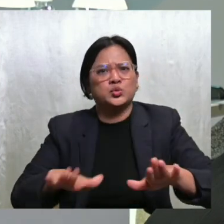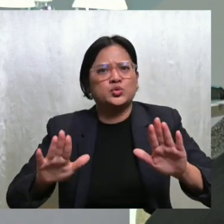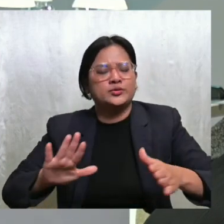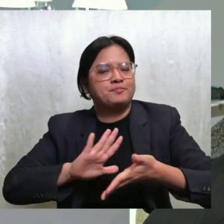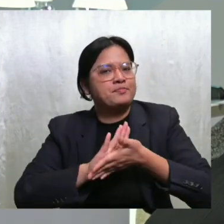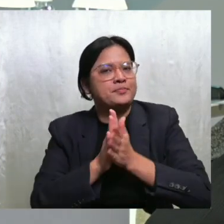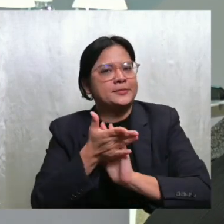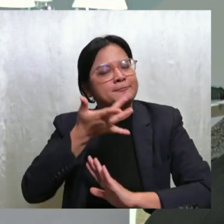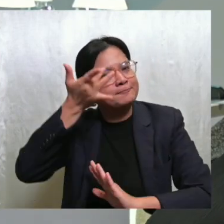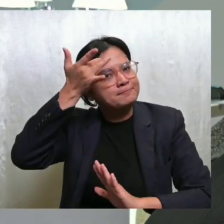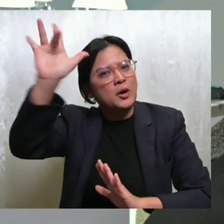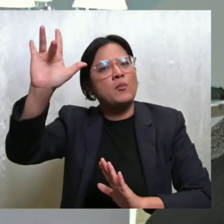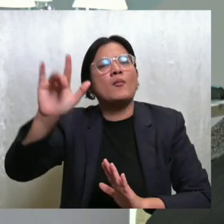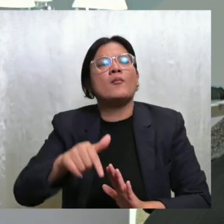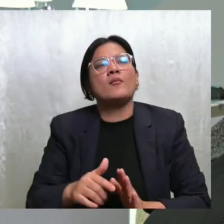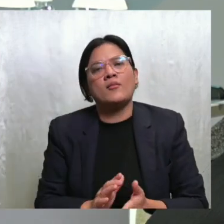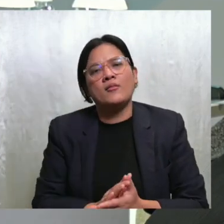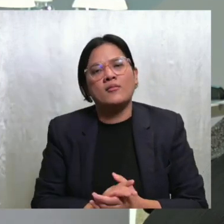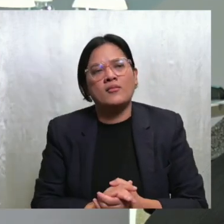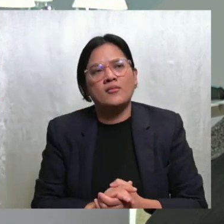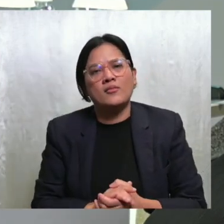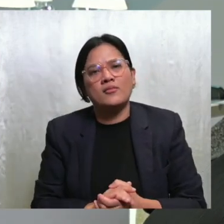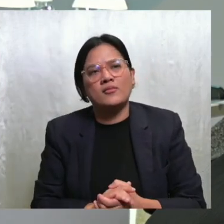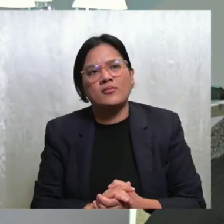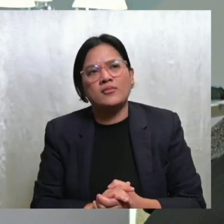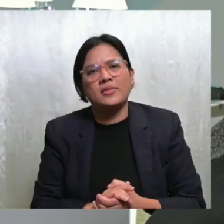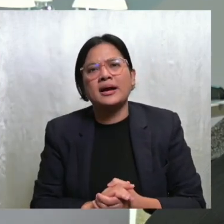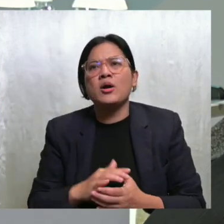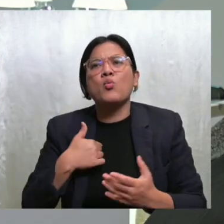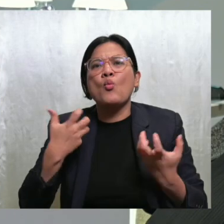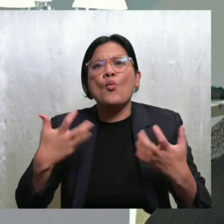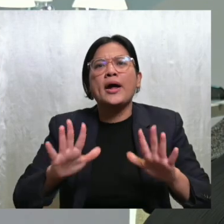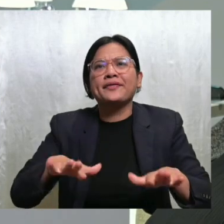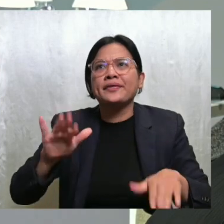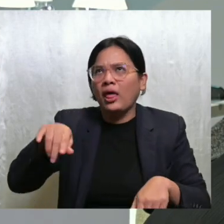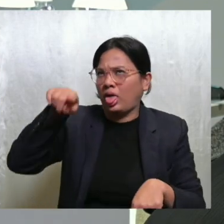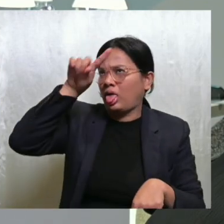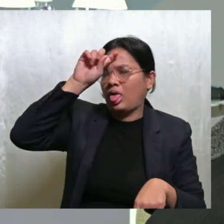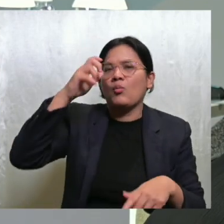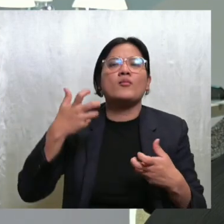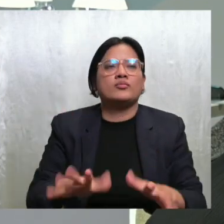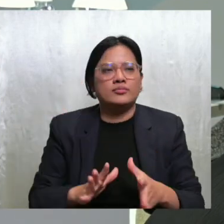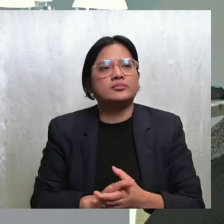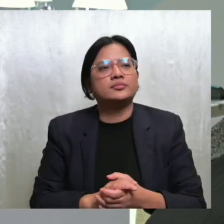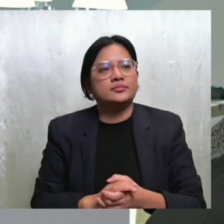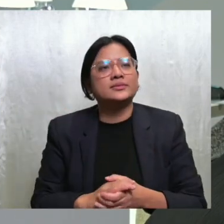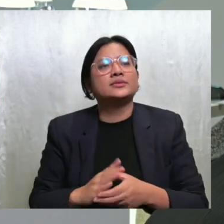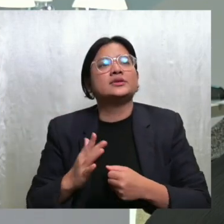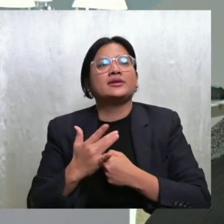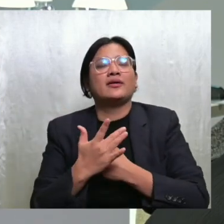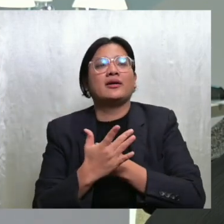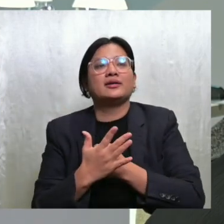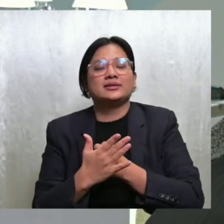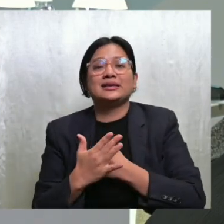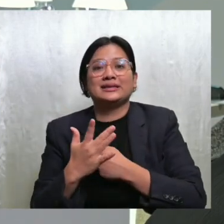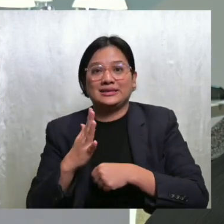is a Singapore-based multinational organization. We started back in 2001, and we are partnering and